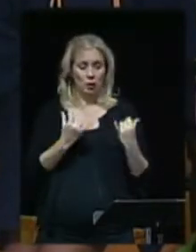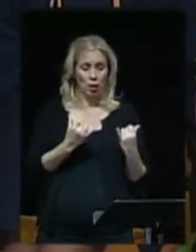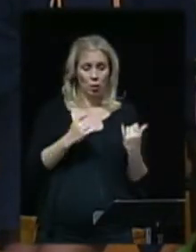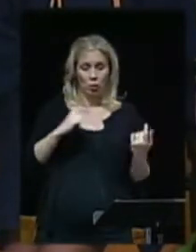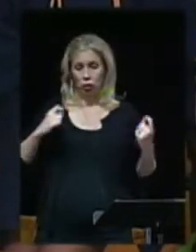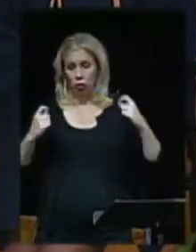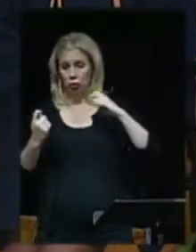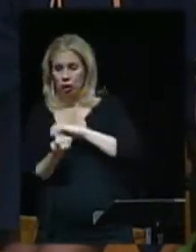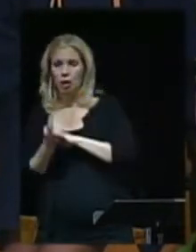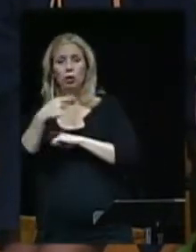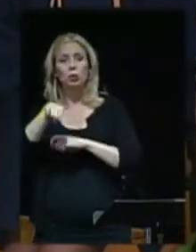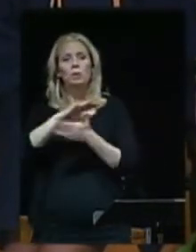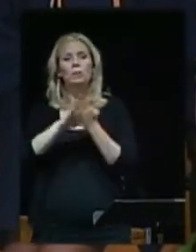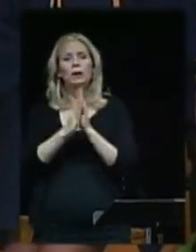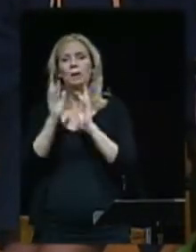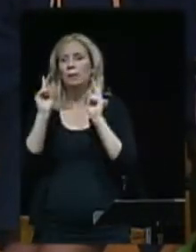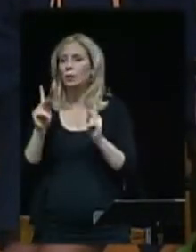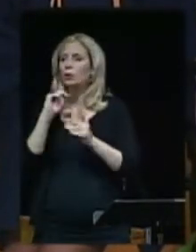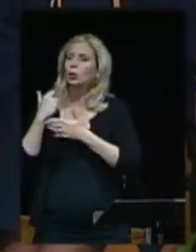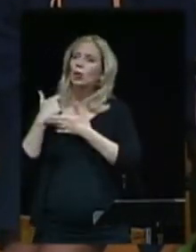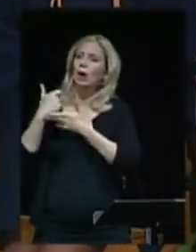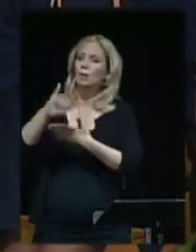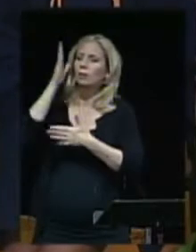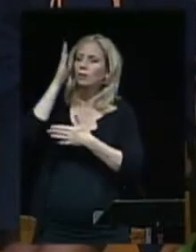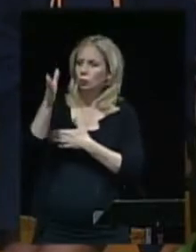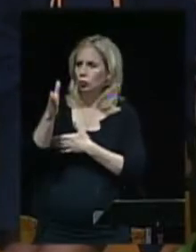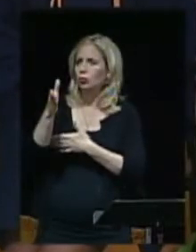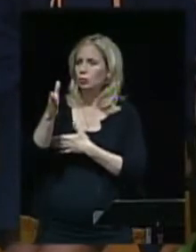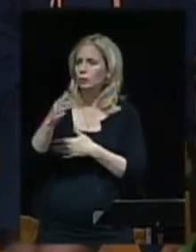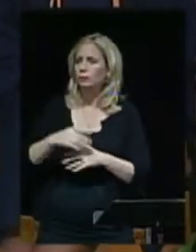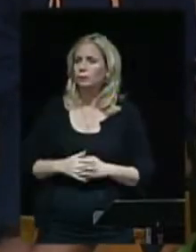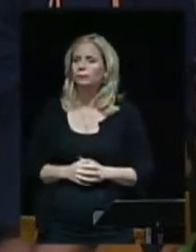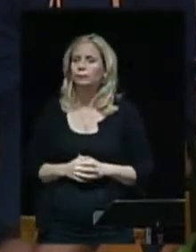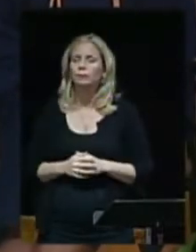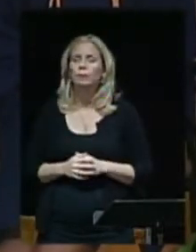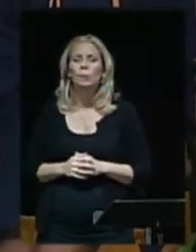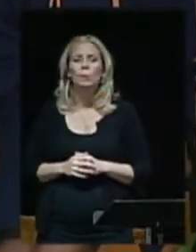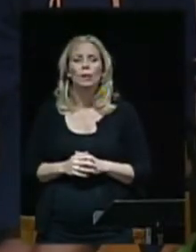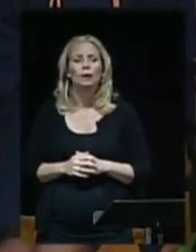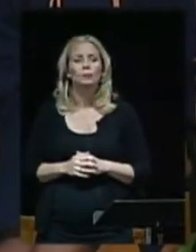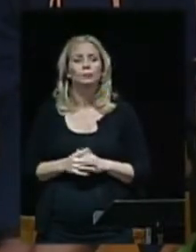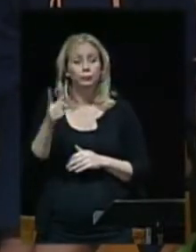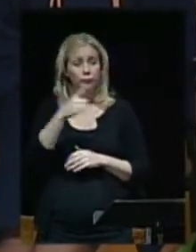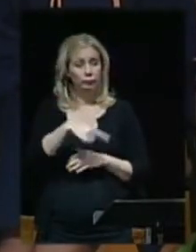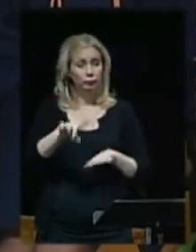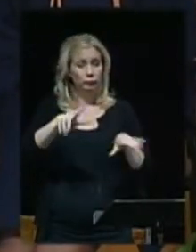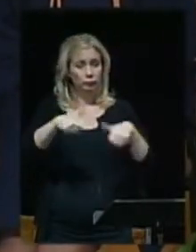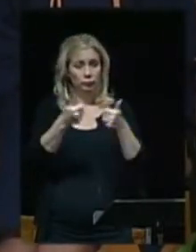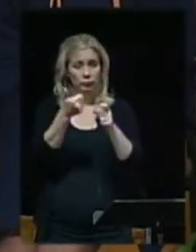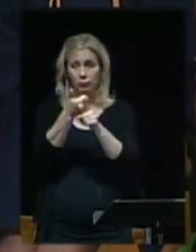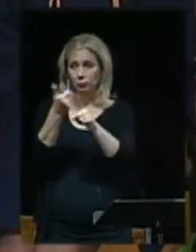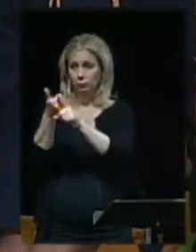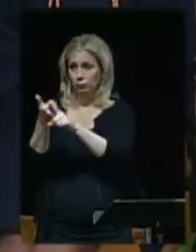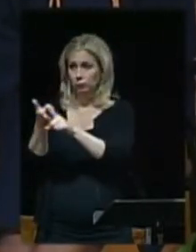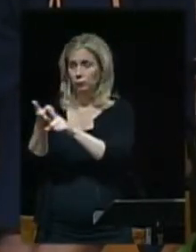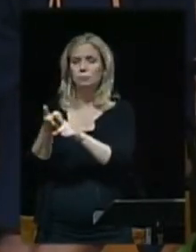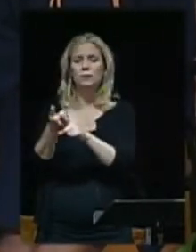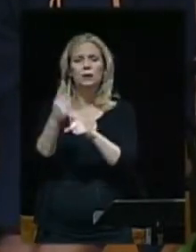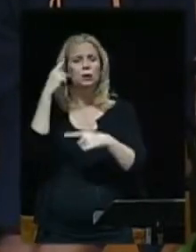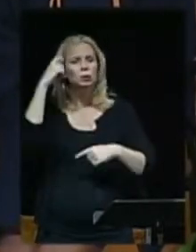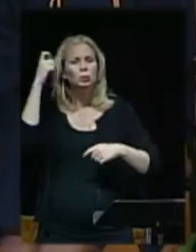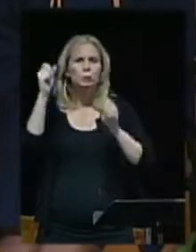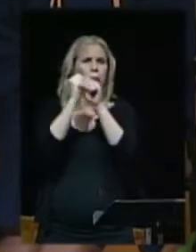the one who will give back and be there when they need you most. Graduates, challenge yourself and dream big. You have every